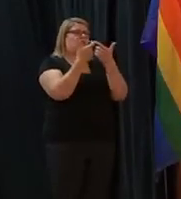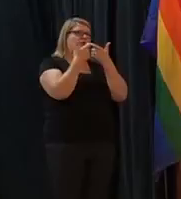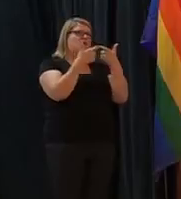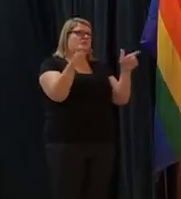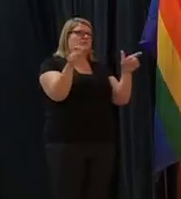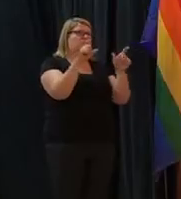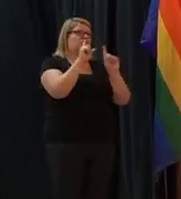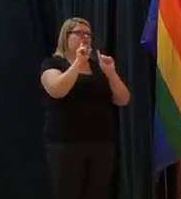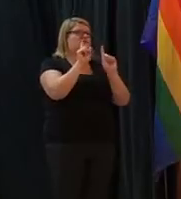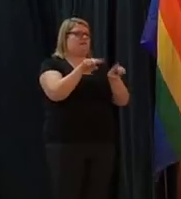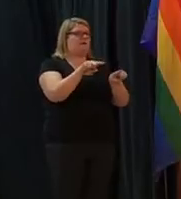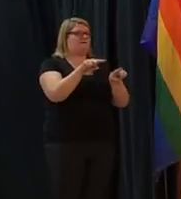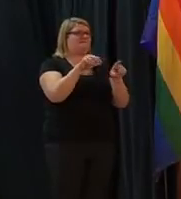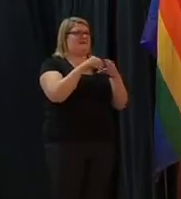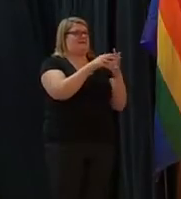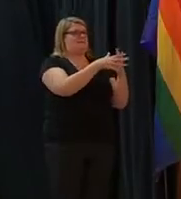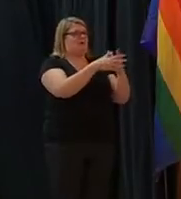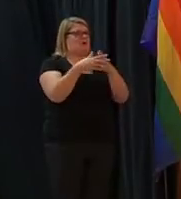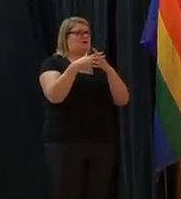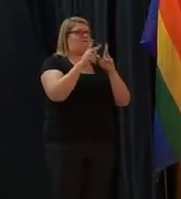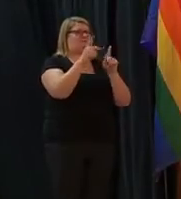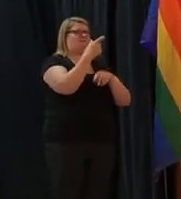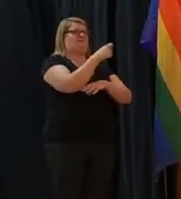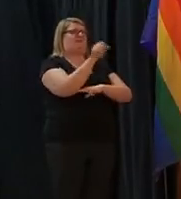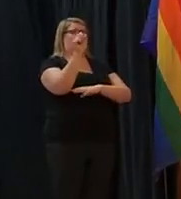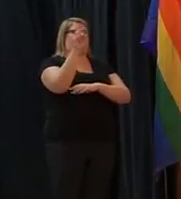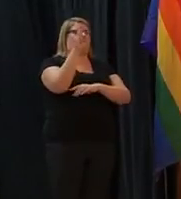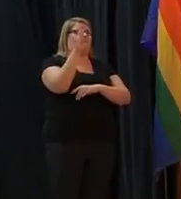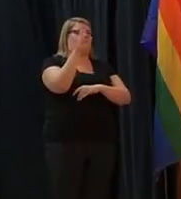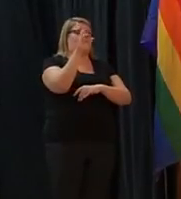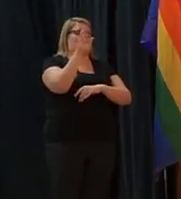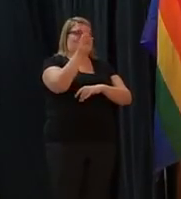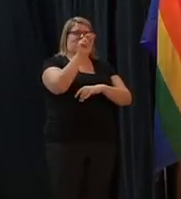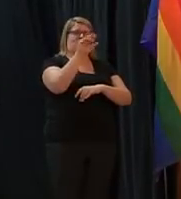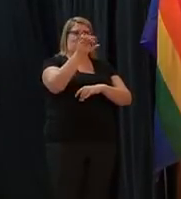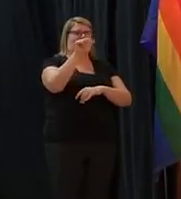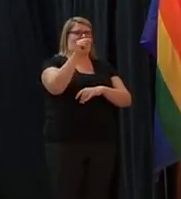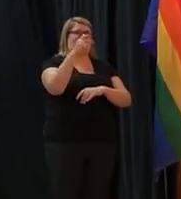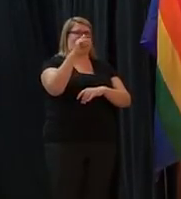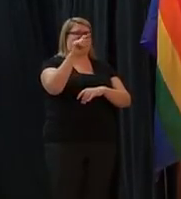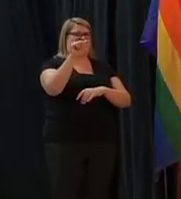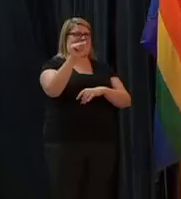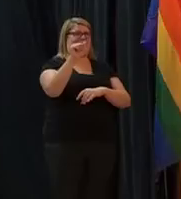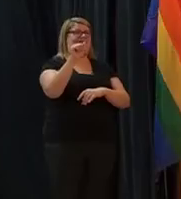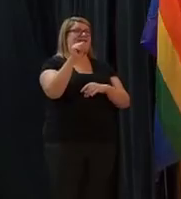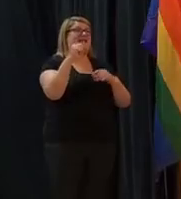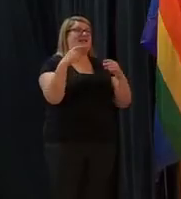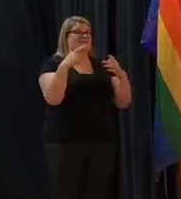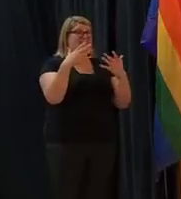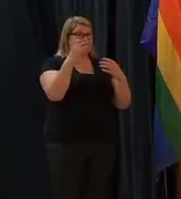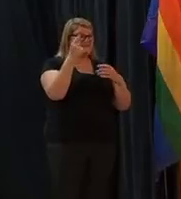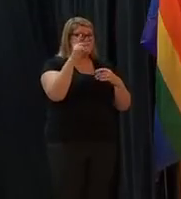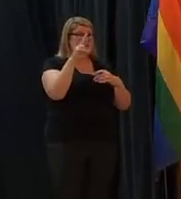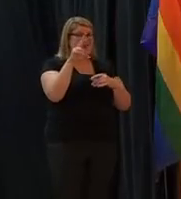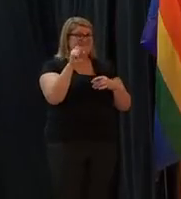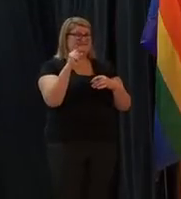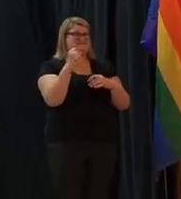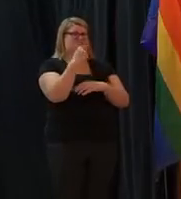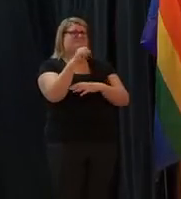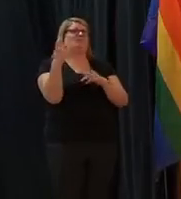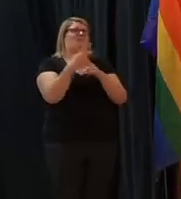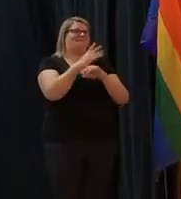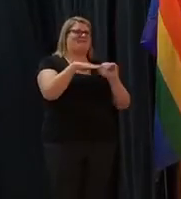response in America, and much bigger than the one we had in our country. And